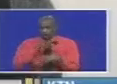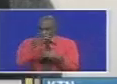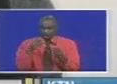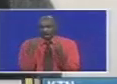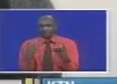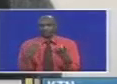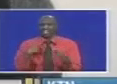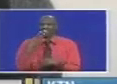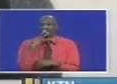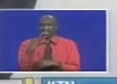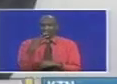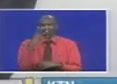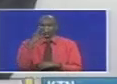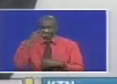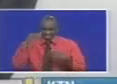at